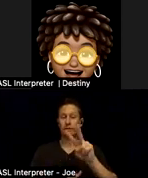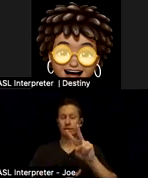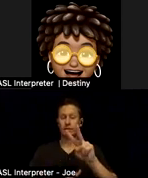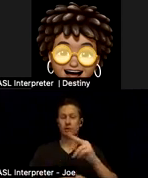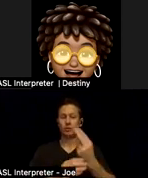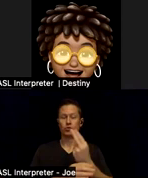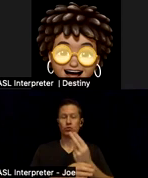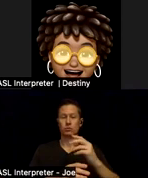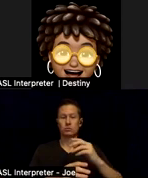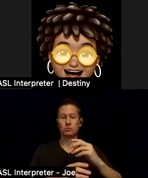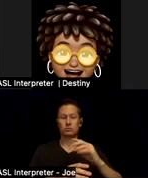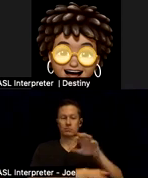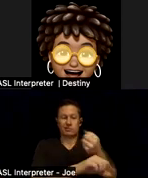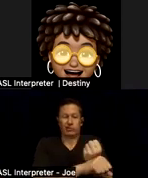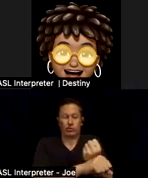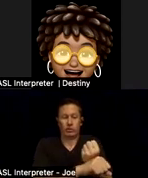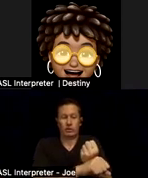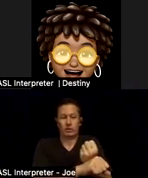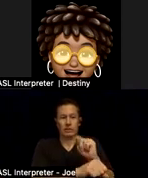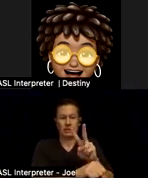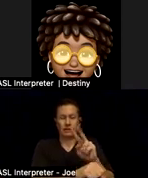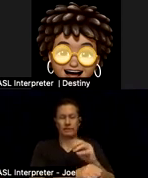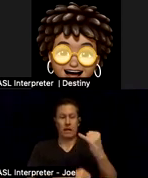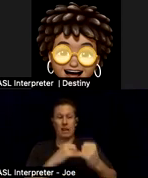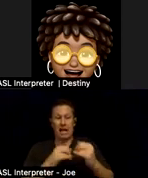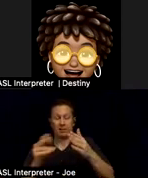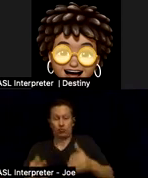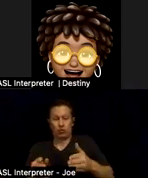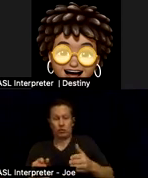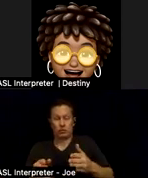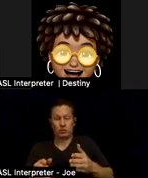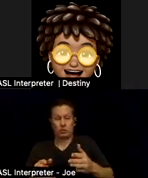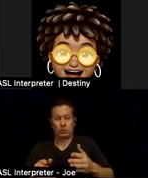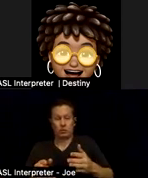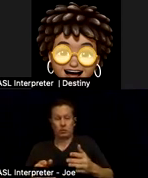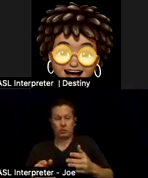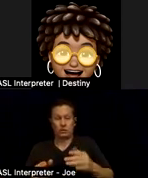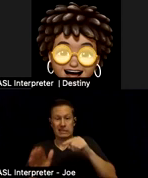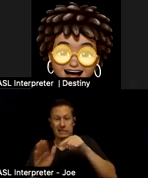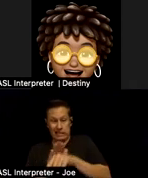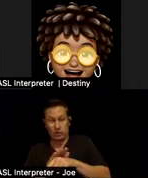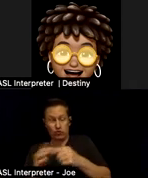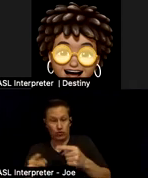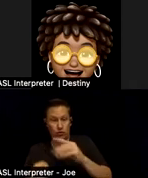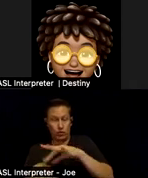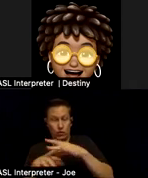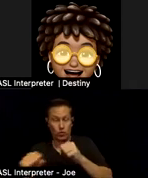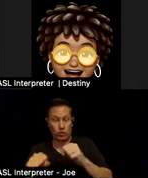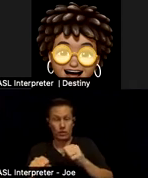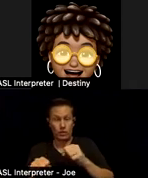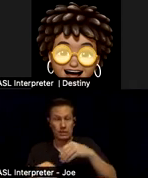of securing TVs. The last person that was actually killed in California in an earthquake was killed when their television hit her.